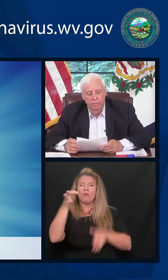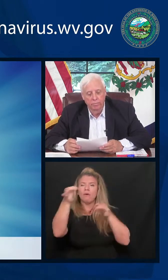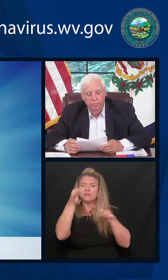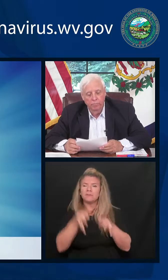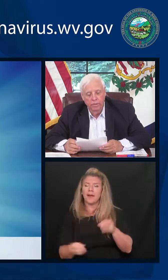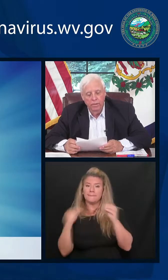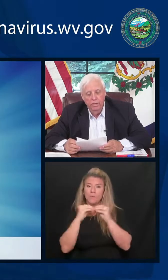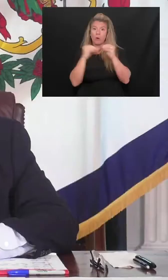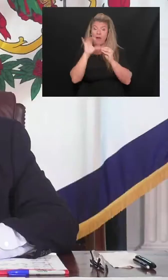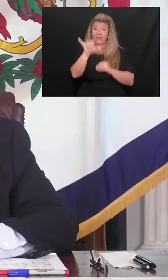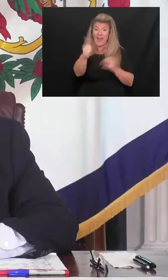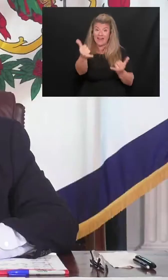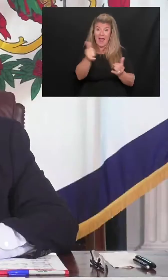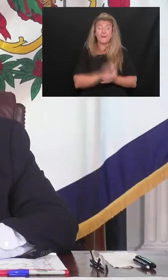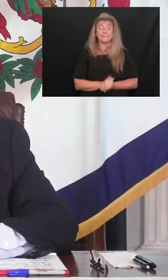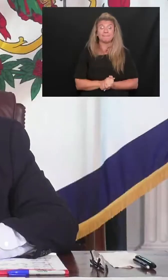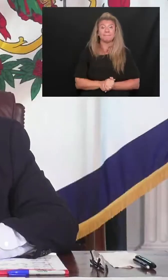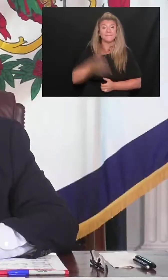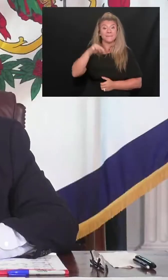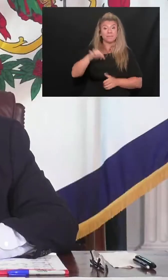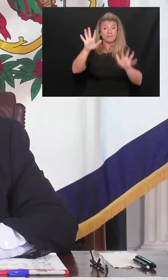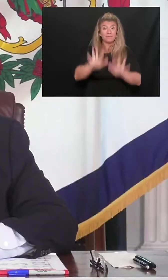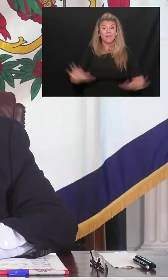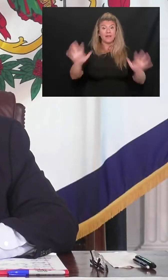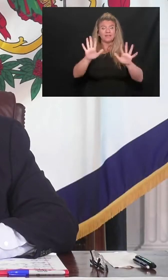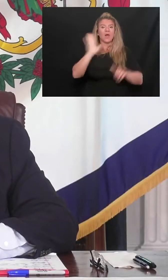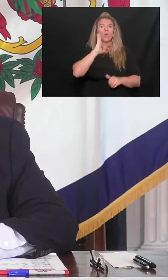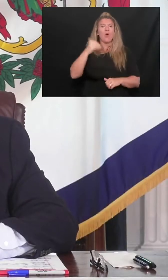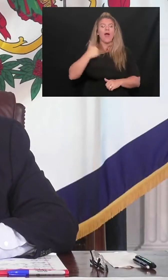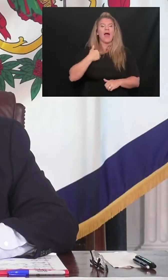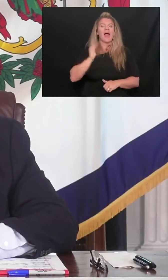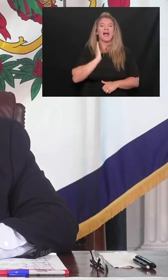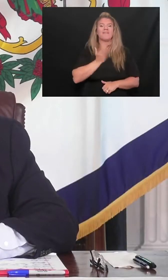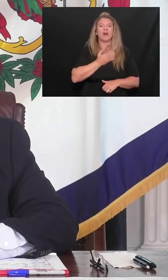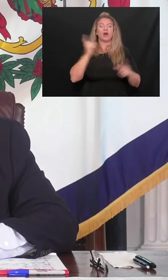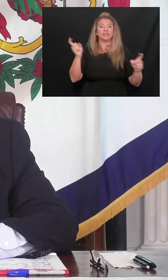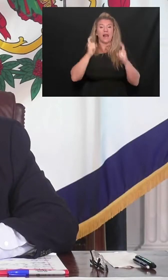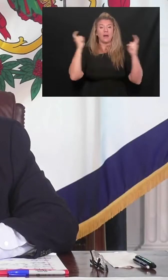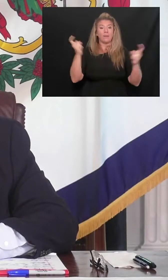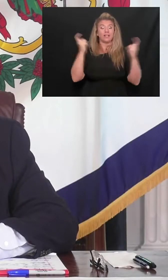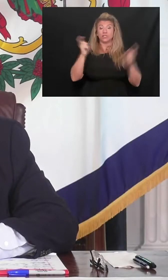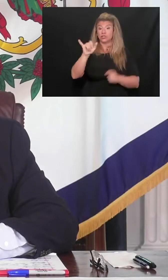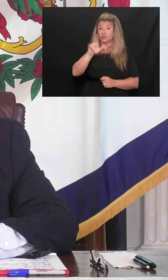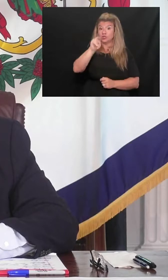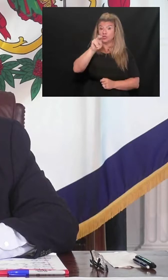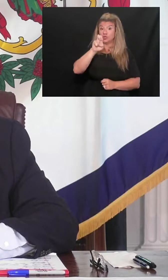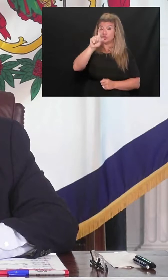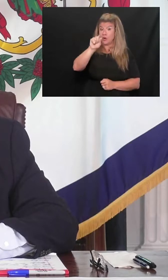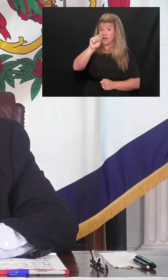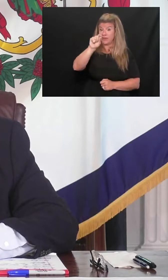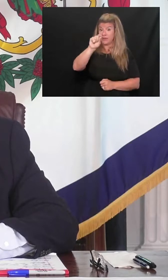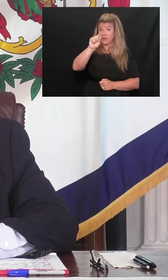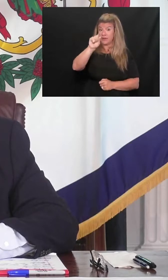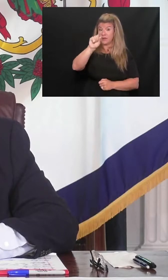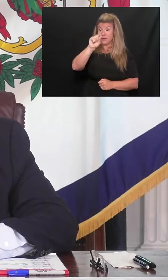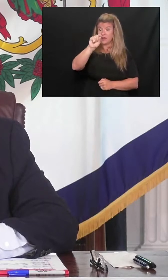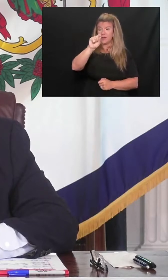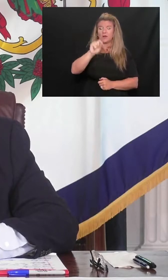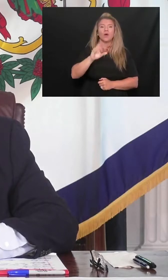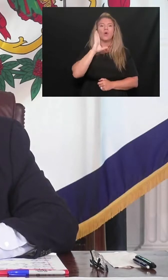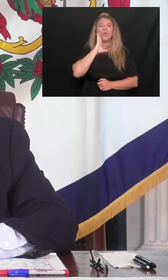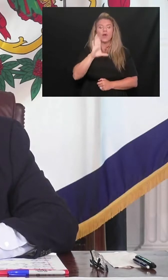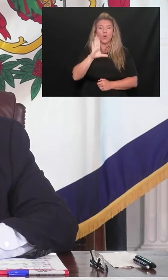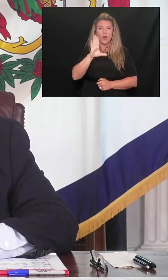now. This Sunday we will hold our celebration on June the 20th. We will